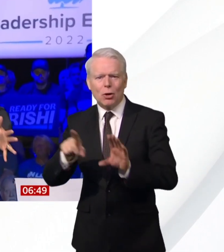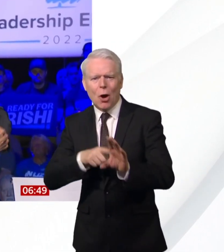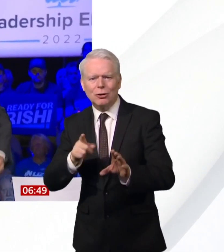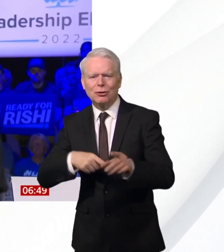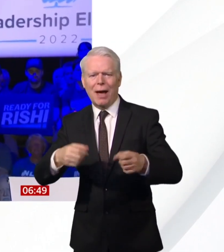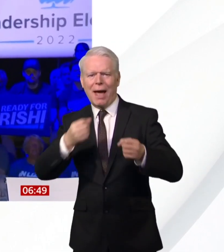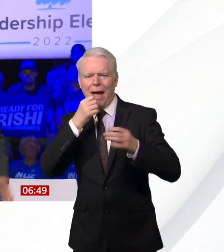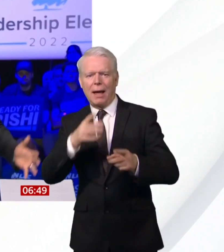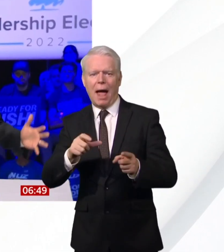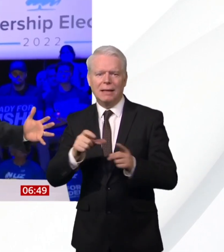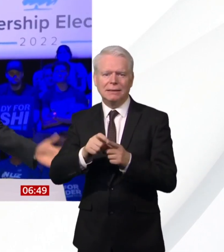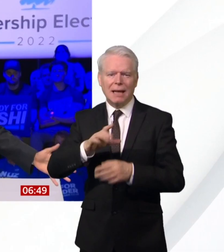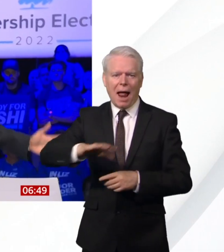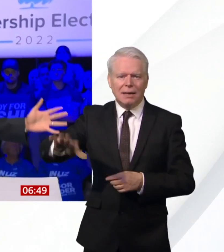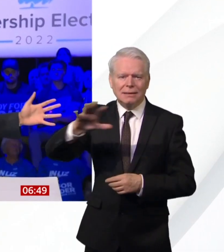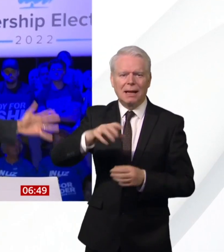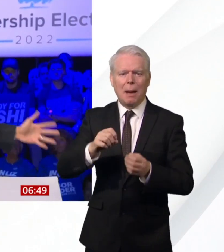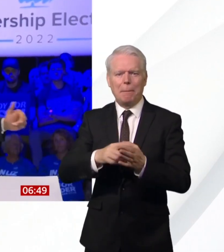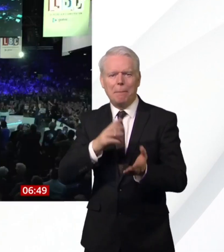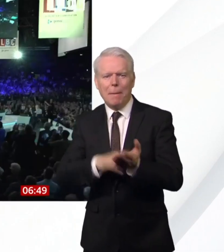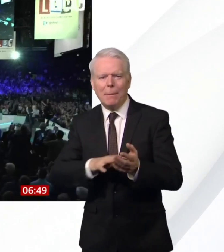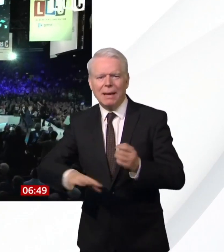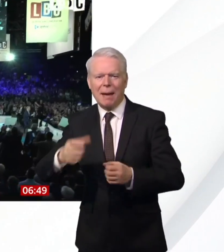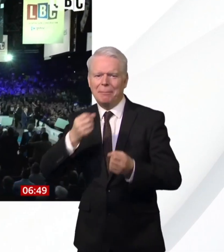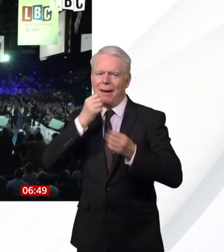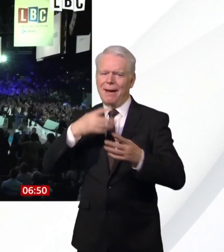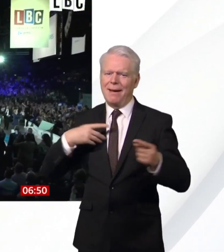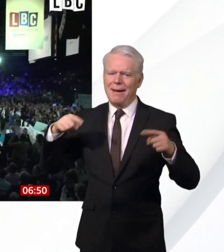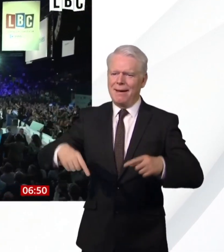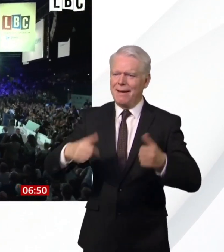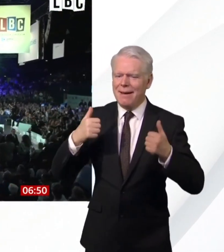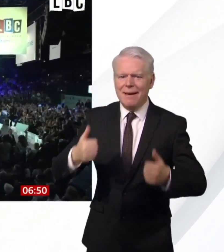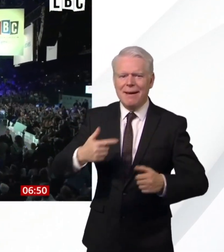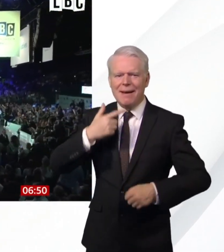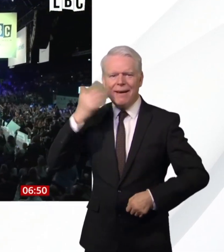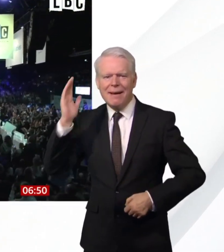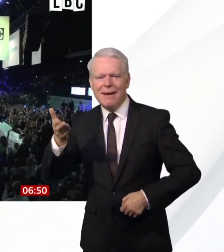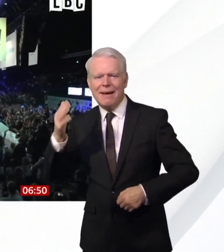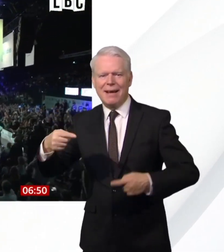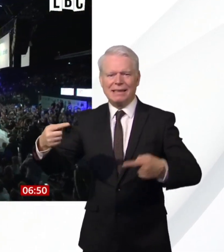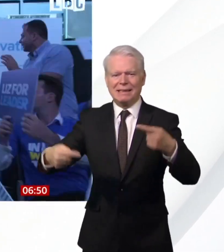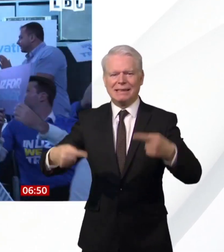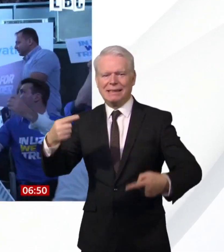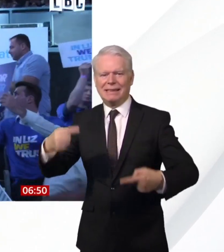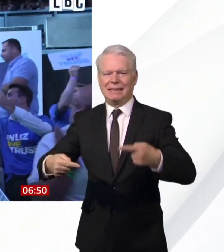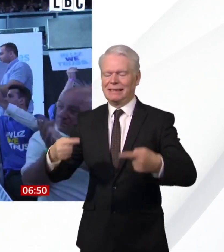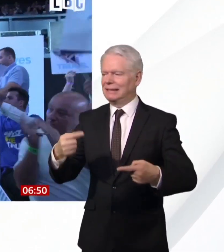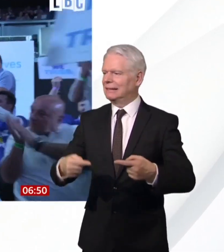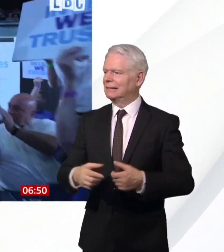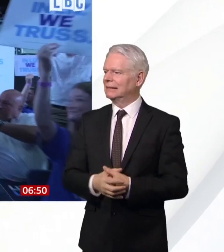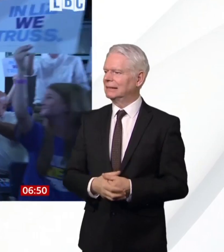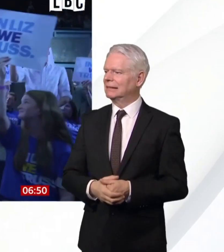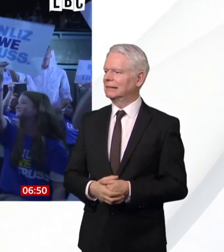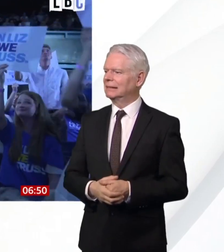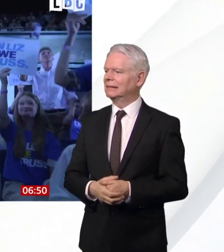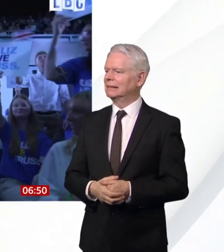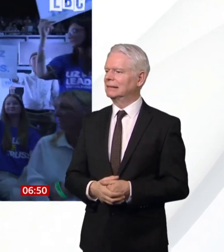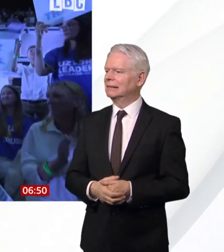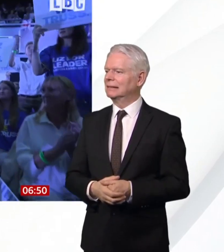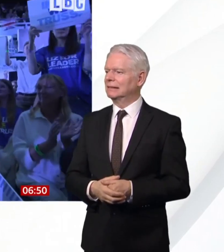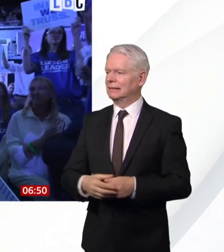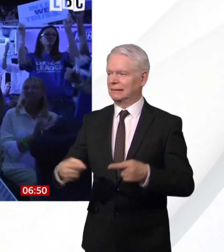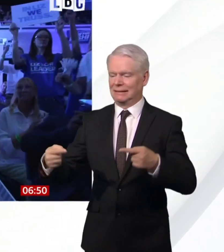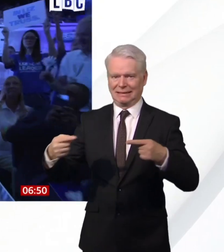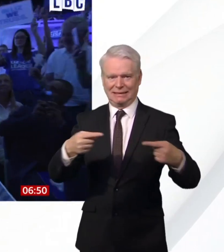the country. Apparently, it was fantastic. Wherever they were, the main battleground stayed the same, taxes and the economy. But there were